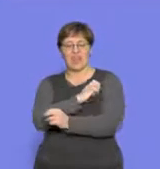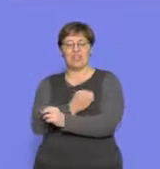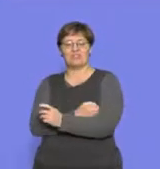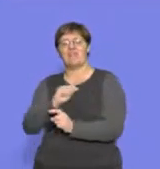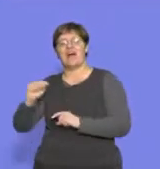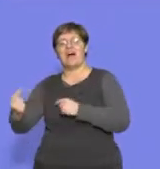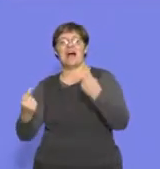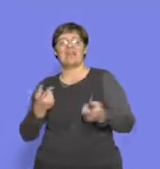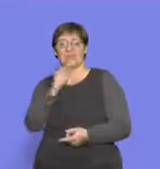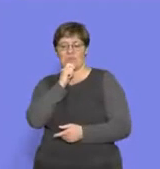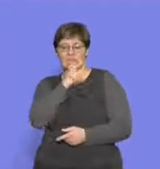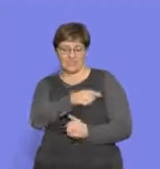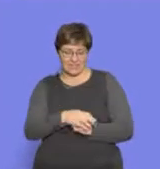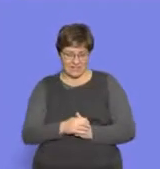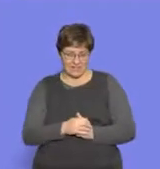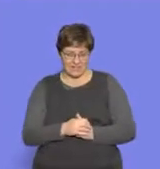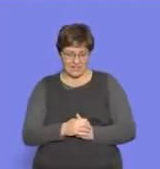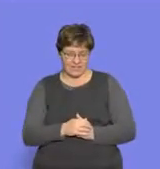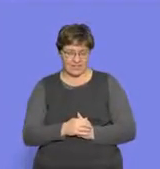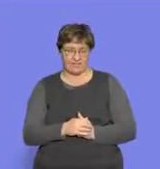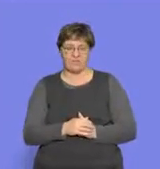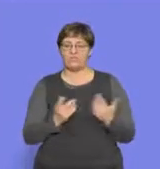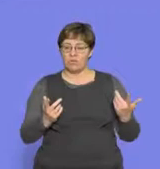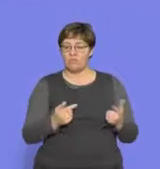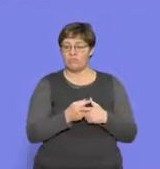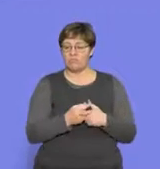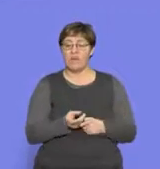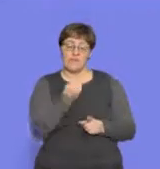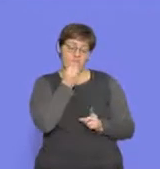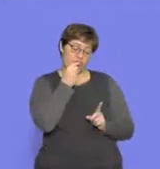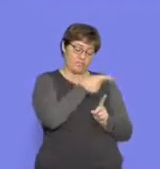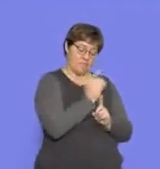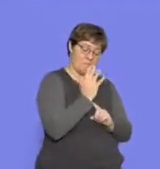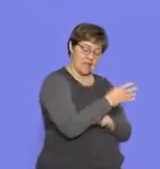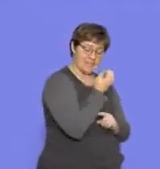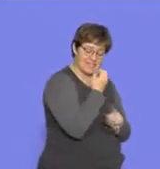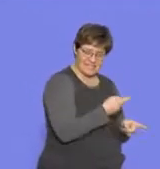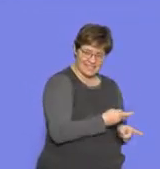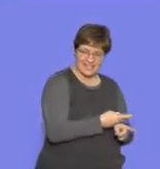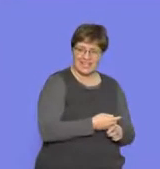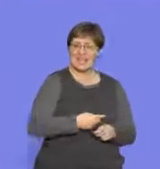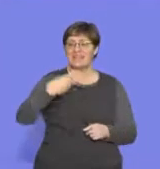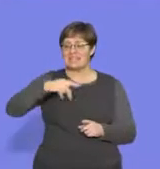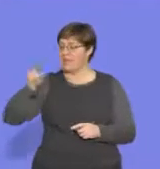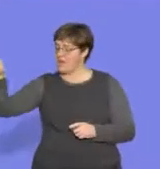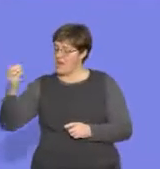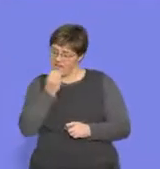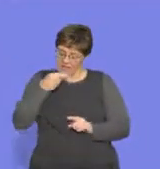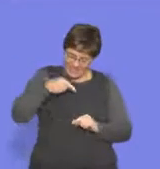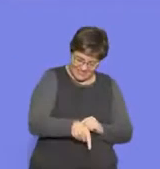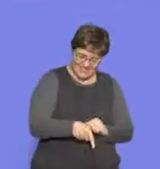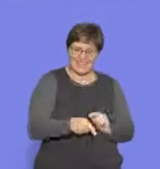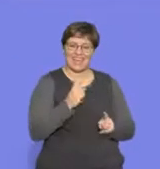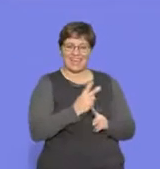other consumers. And so we have these consumers that feed off them. We've got secondary consumers that feed off. So we're seeing